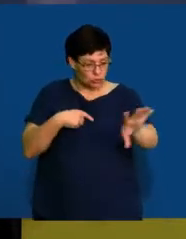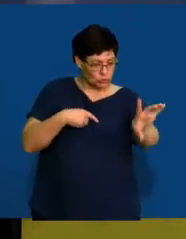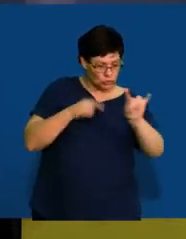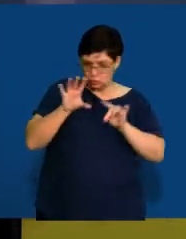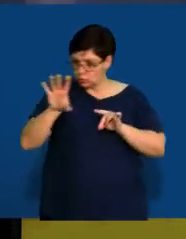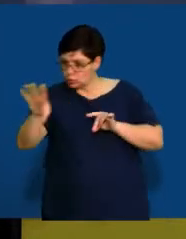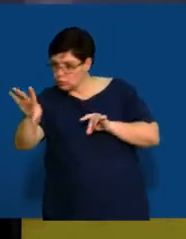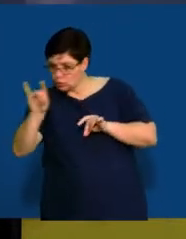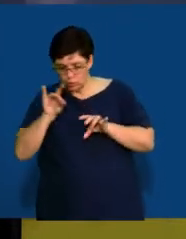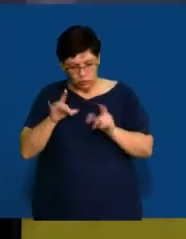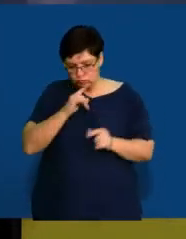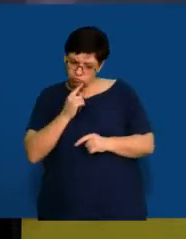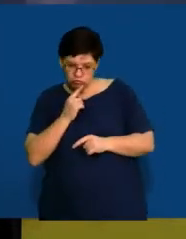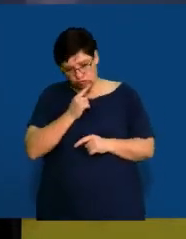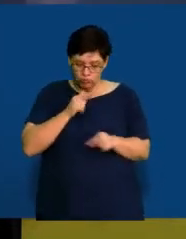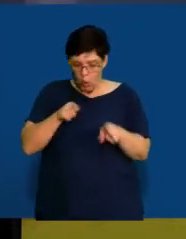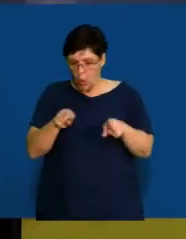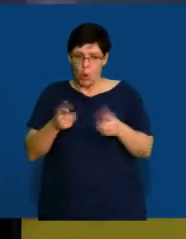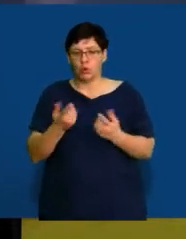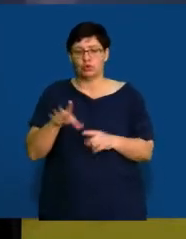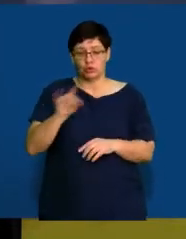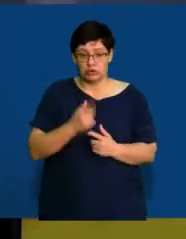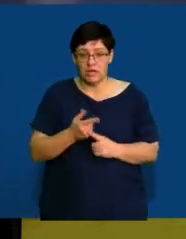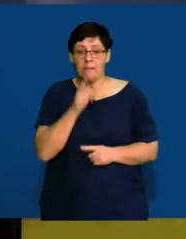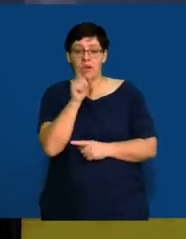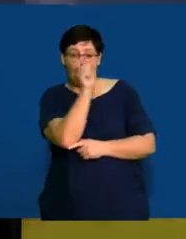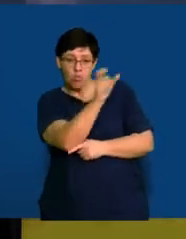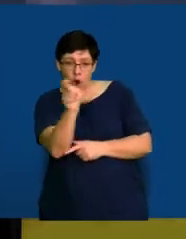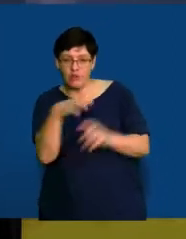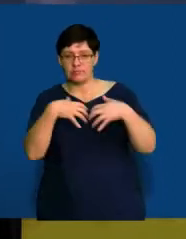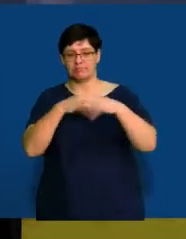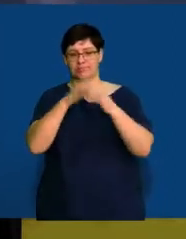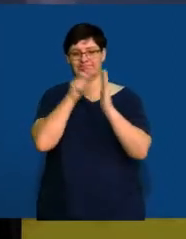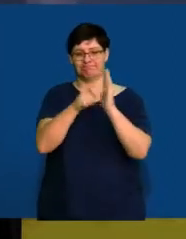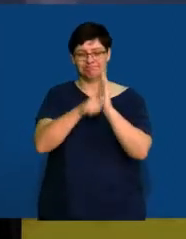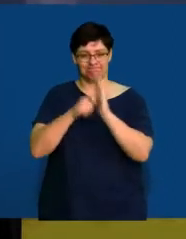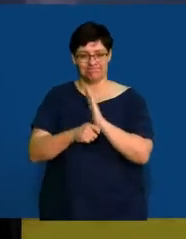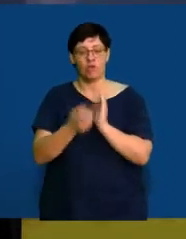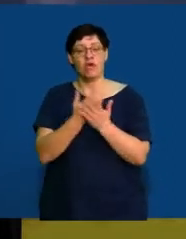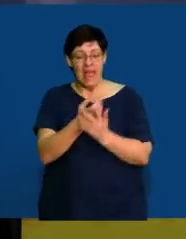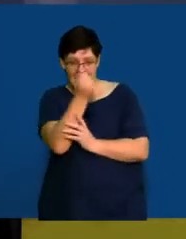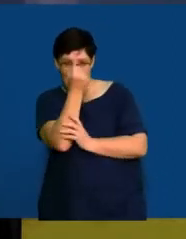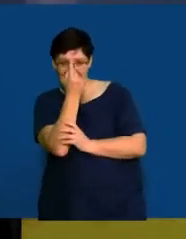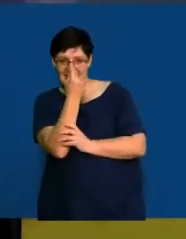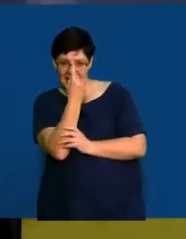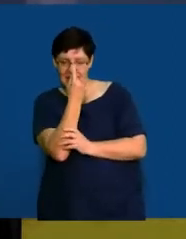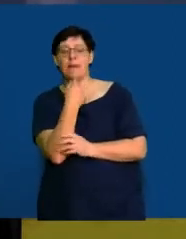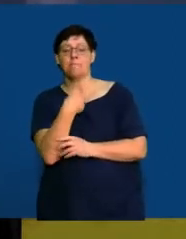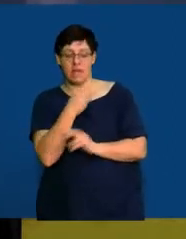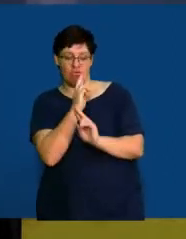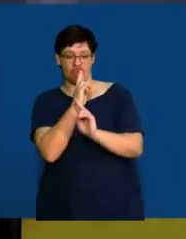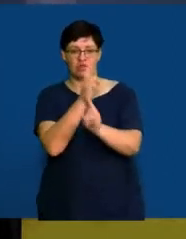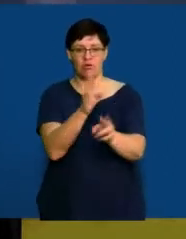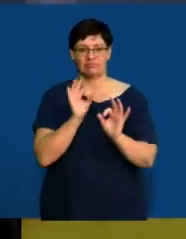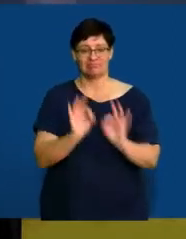you look at the various different words that make up the question for you to be able to understand what you can respond